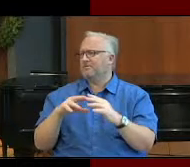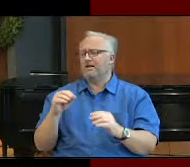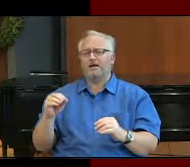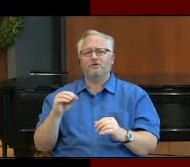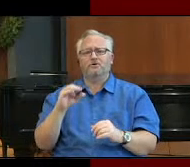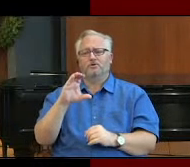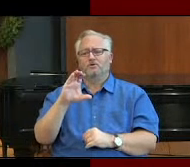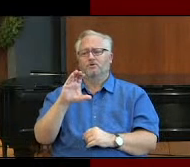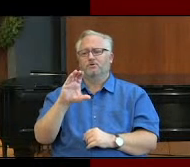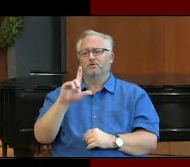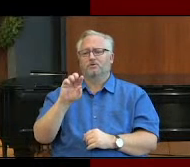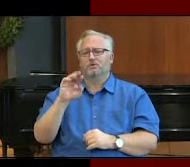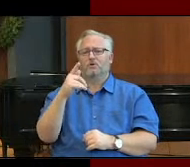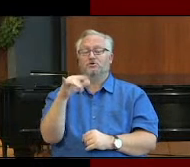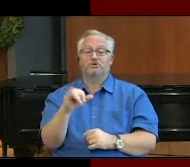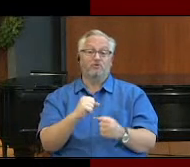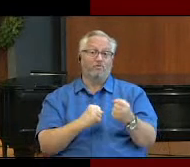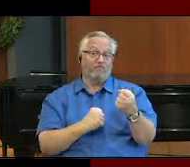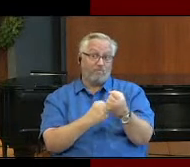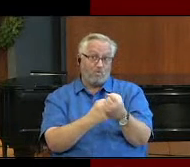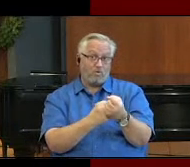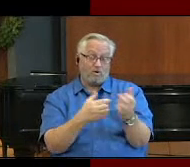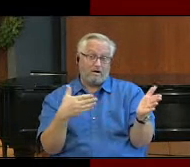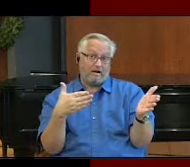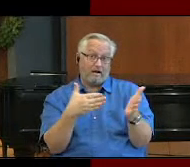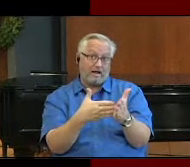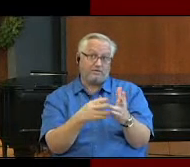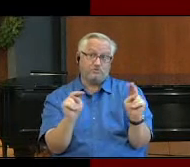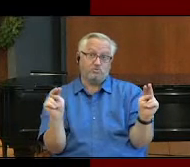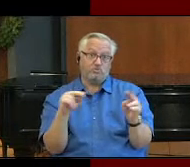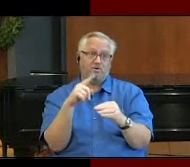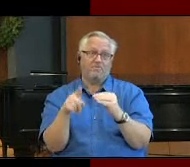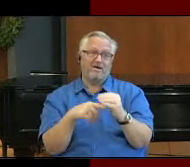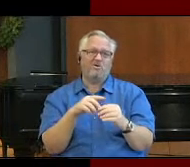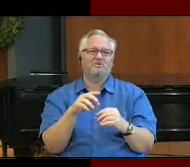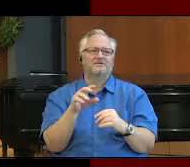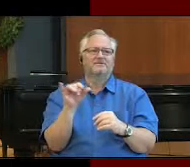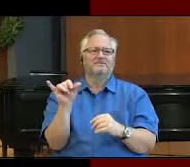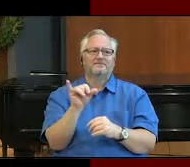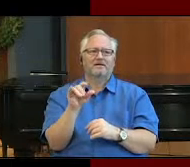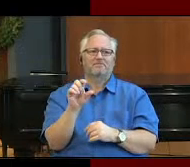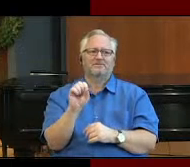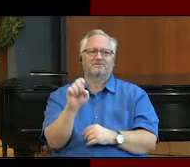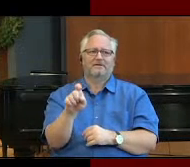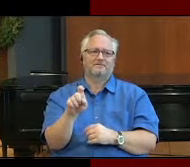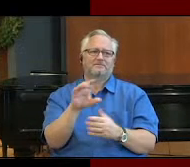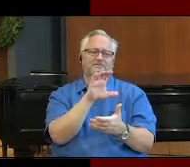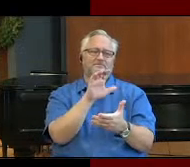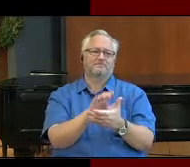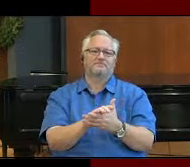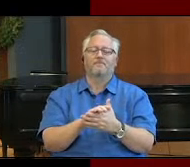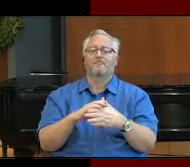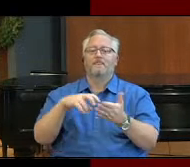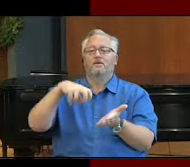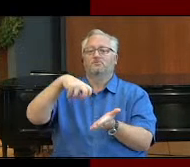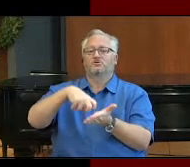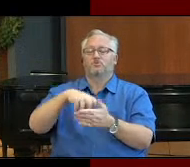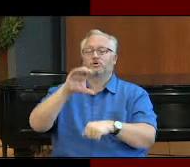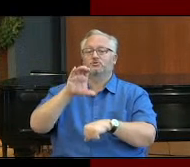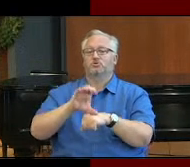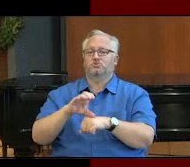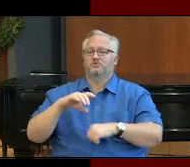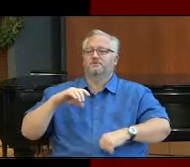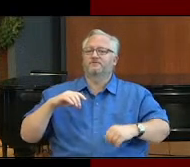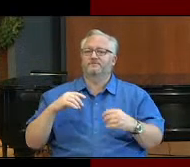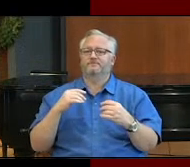I met with the clergy that were for, against, and neutral about same-sex marriage. The Presbyterian Church of Taiwan, which